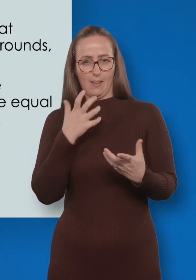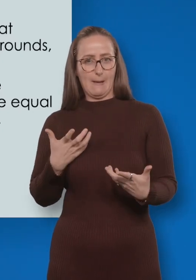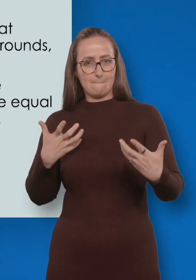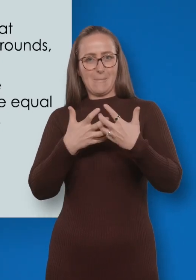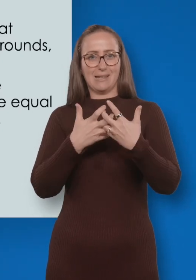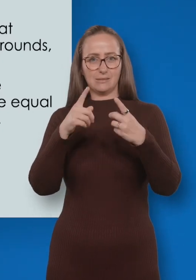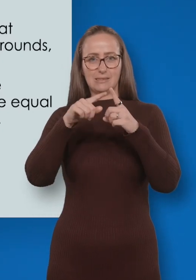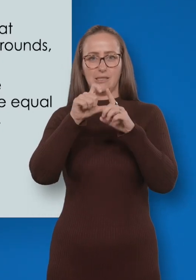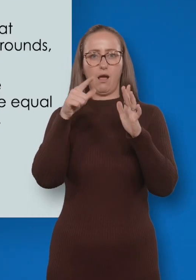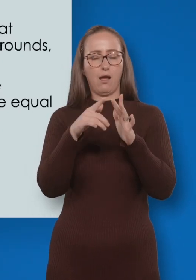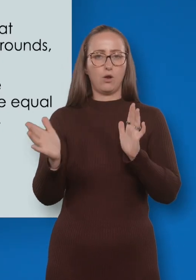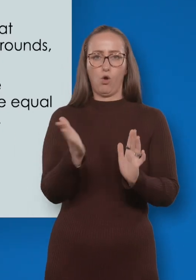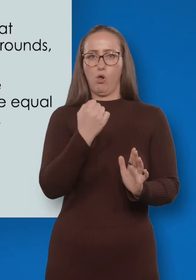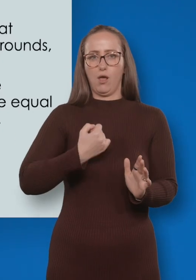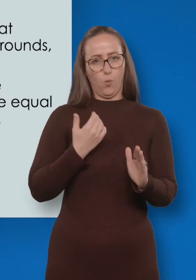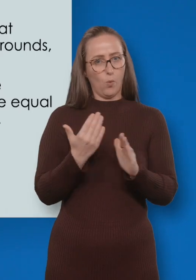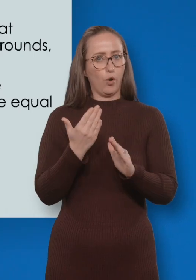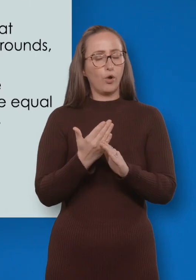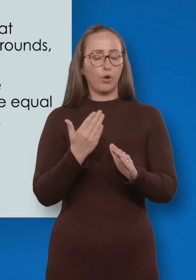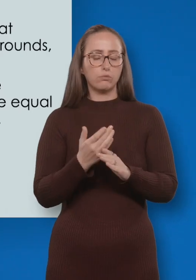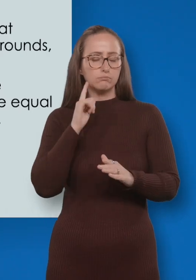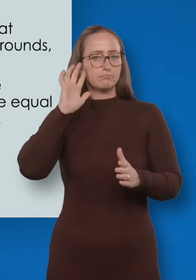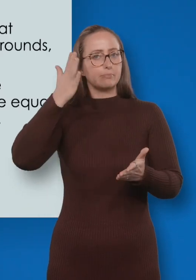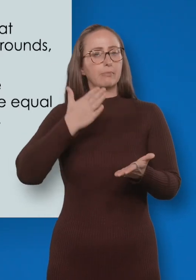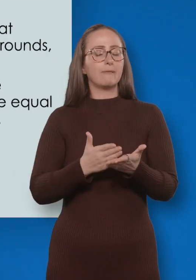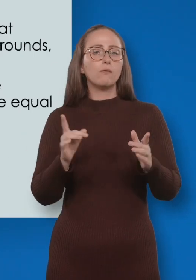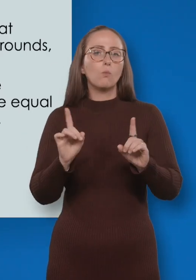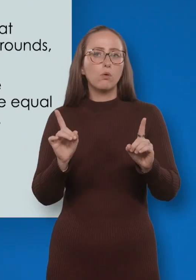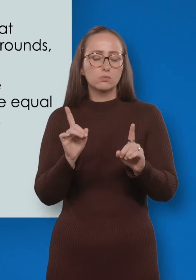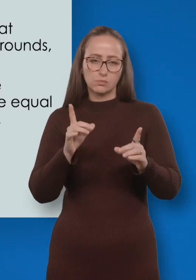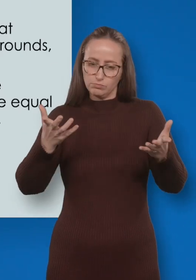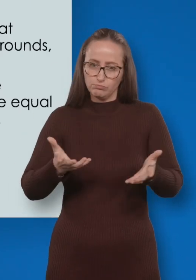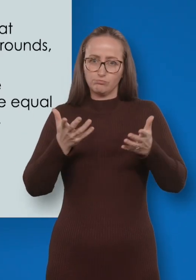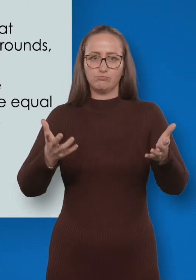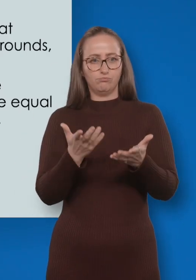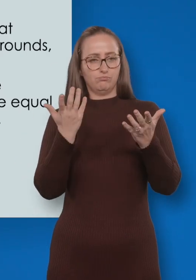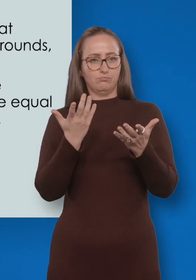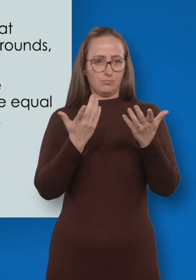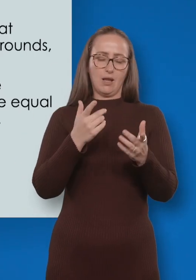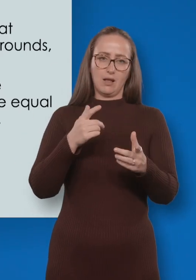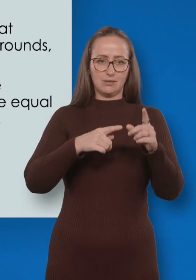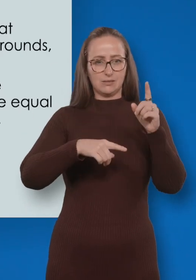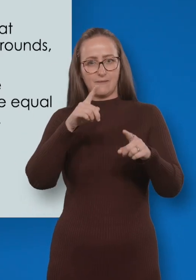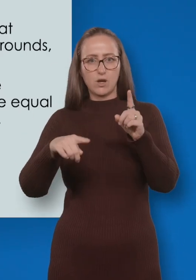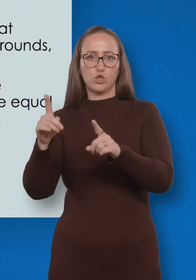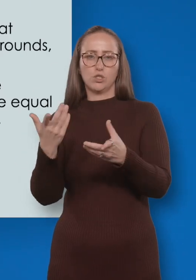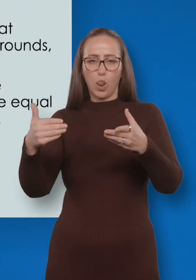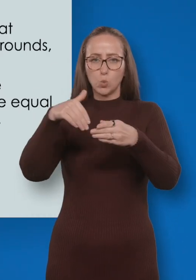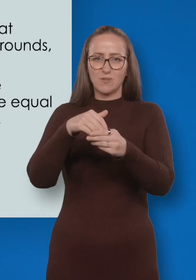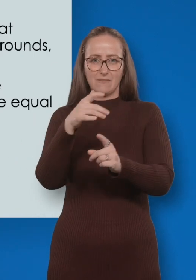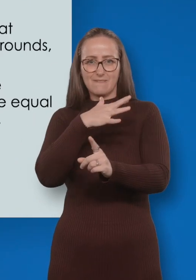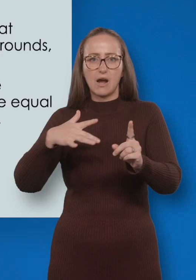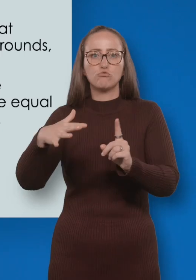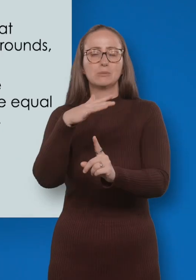in everything that we do, in all aspects of our work, because we believe that by fostering a diverse and inclusive research environment, this is